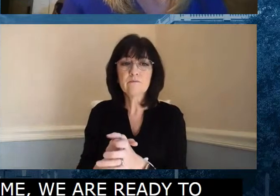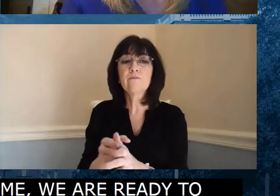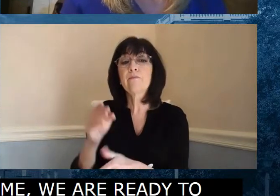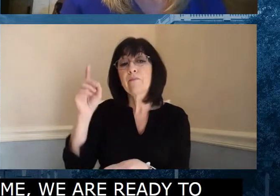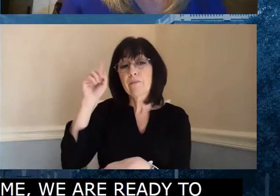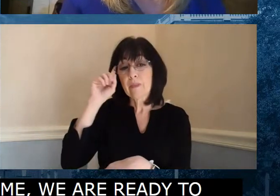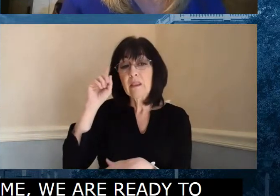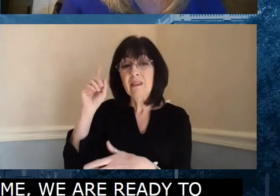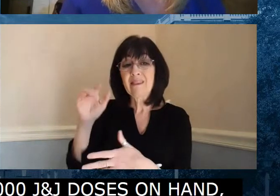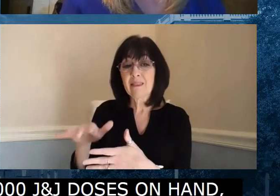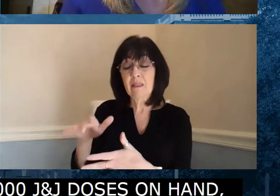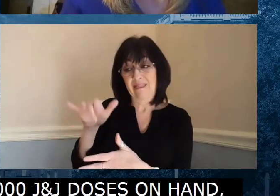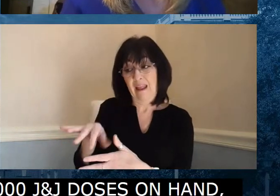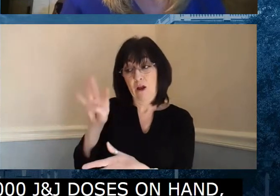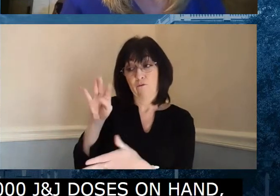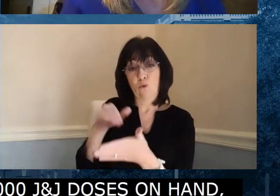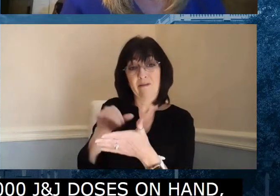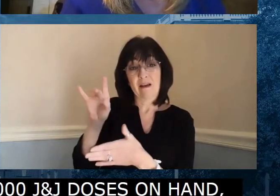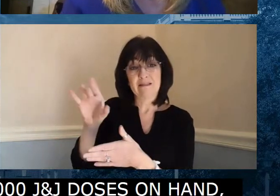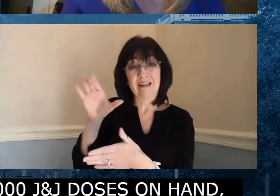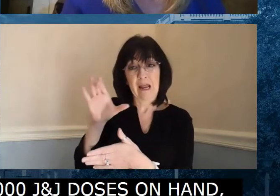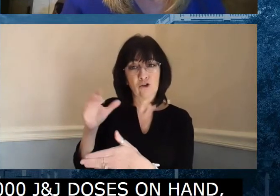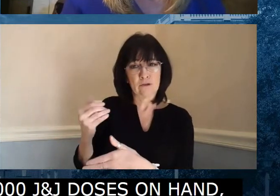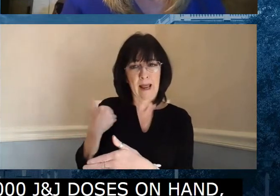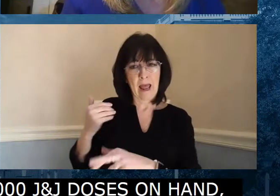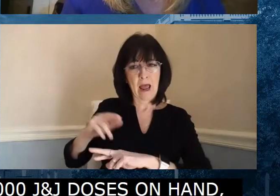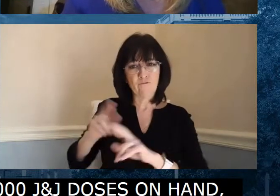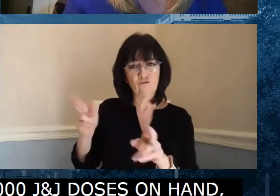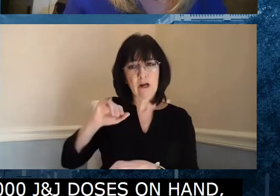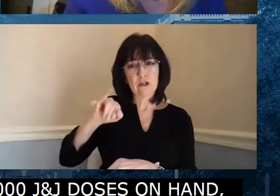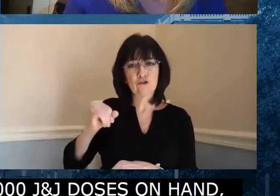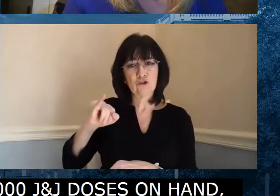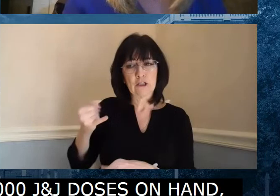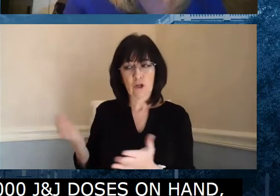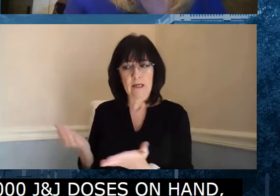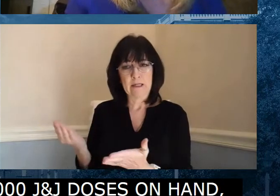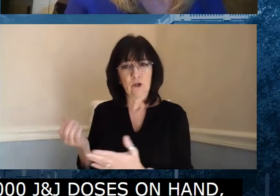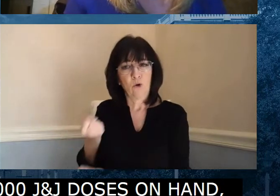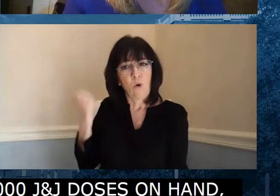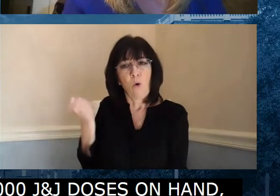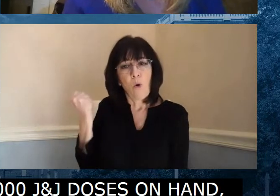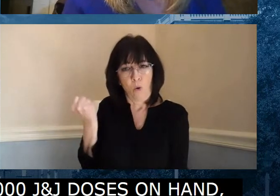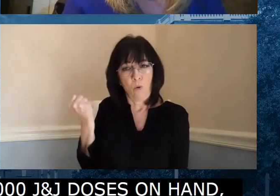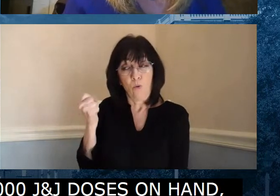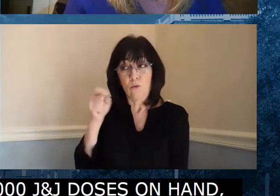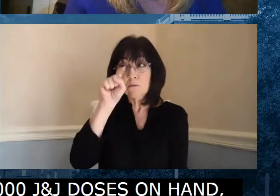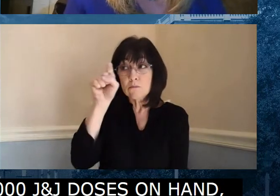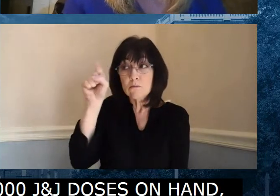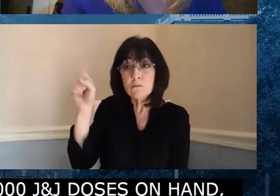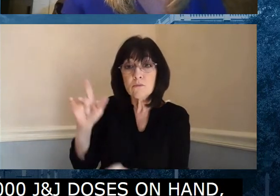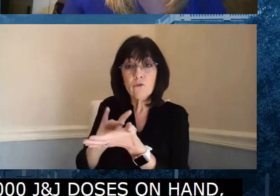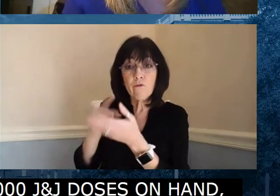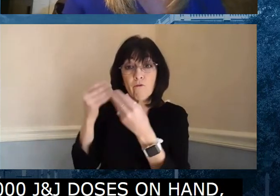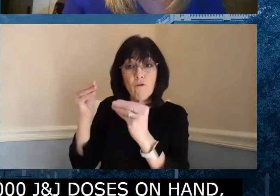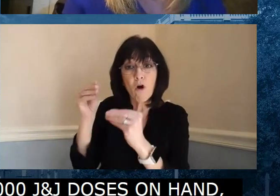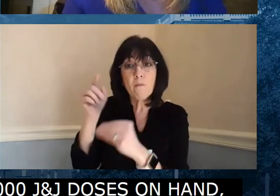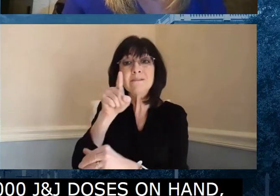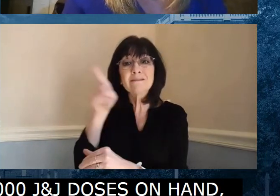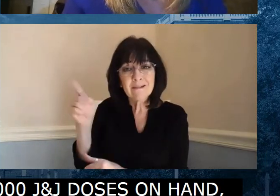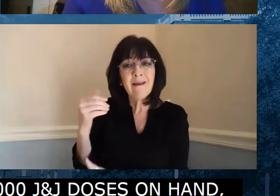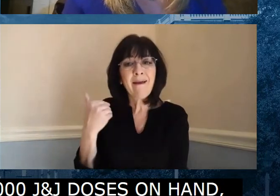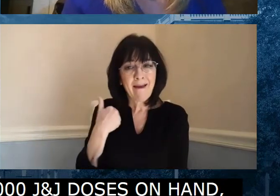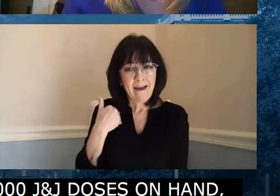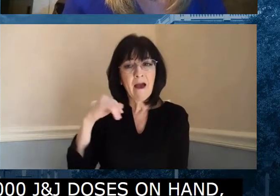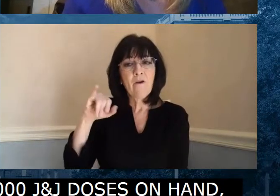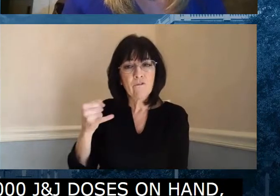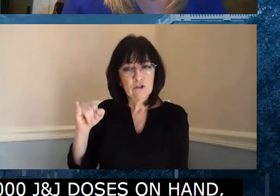1st. But also pharmacies in Delaware have J&J doses that they've been holding on to during this pause. So they'll likely be